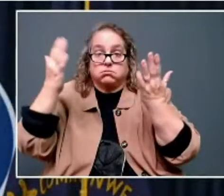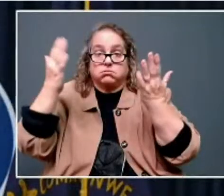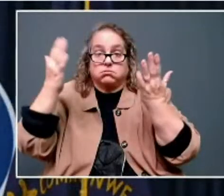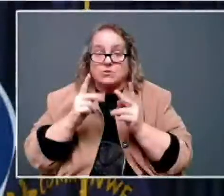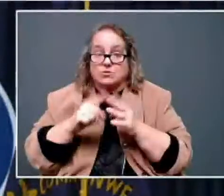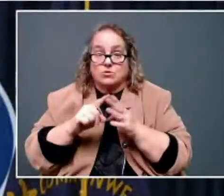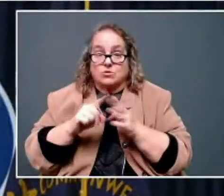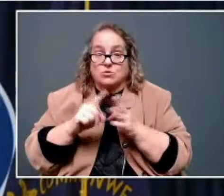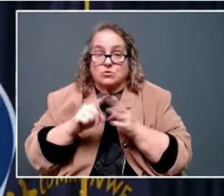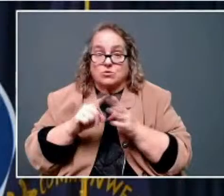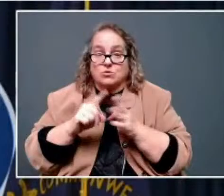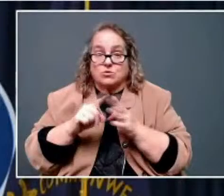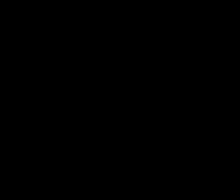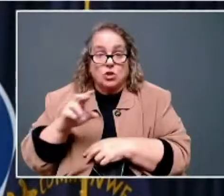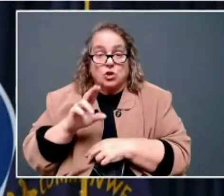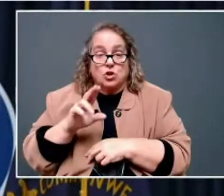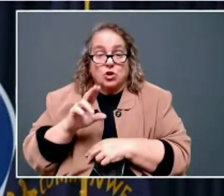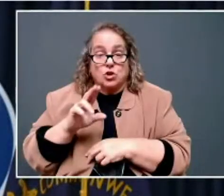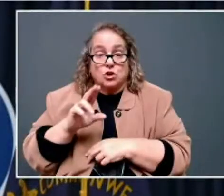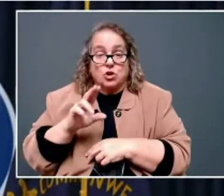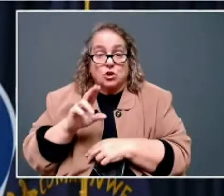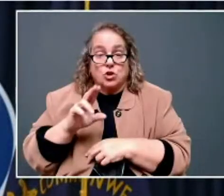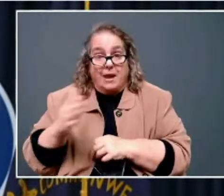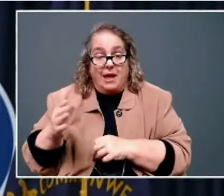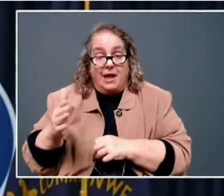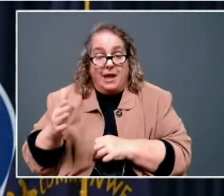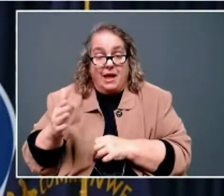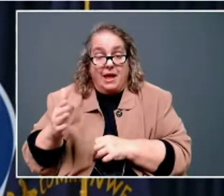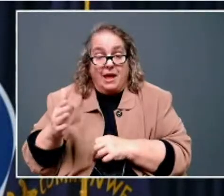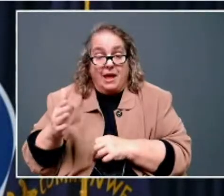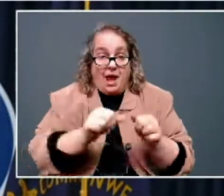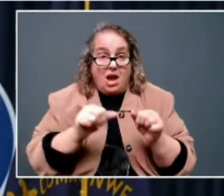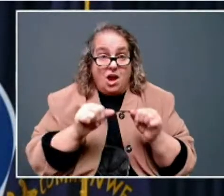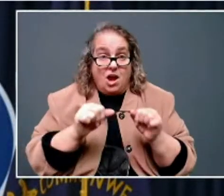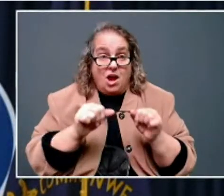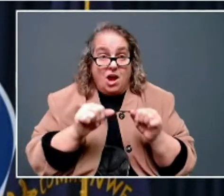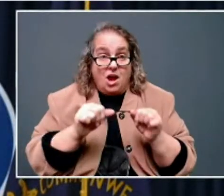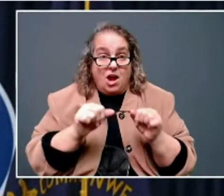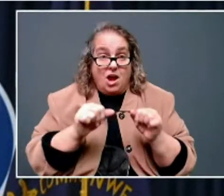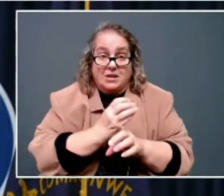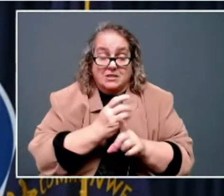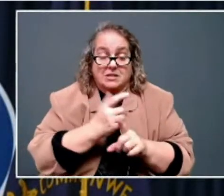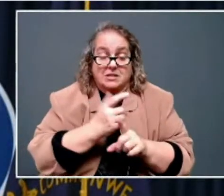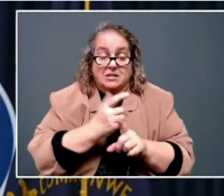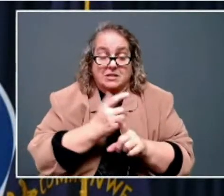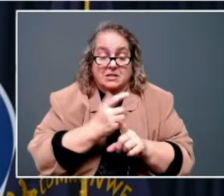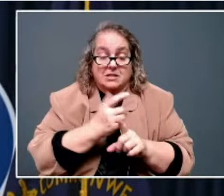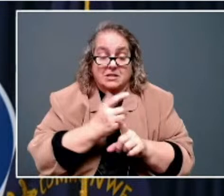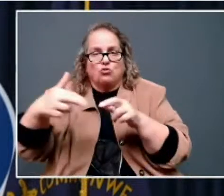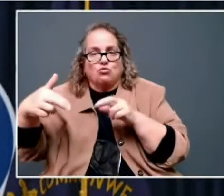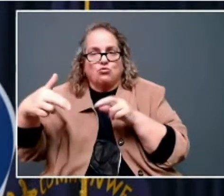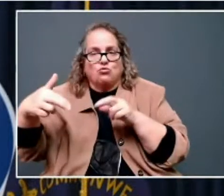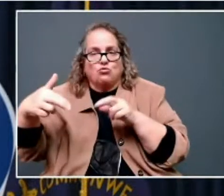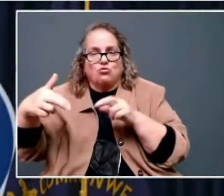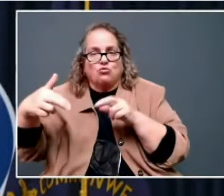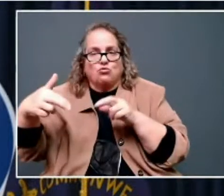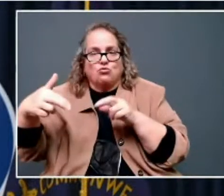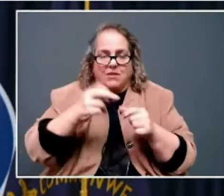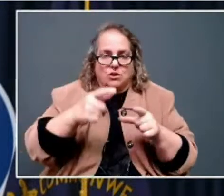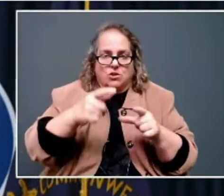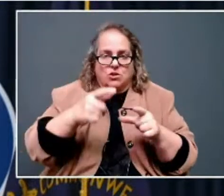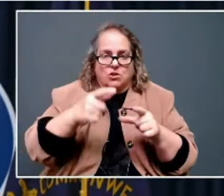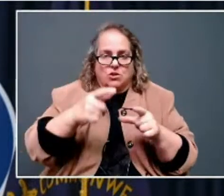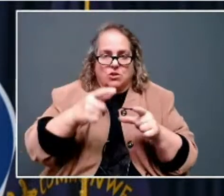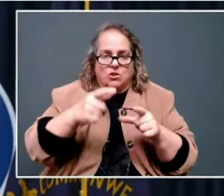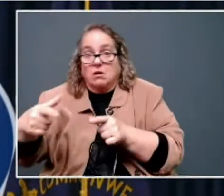is, if a small area has a crisis and is overwhelmed, the bigger region helps. And then you keep going in concentric circles and getting